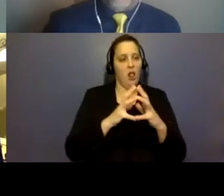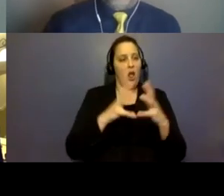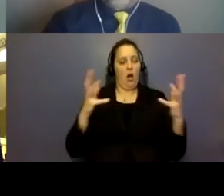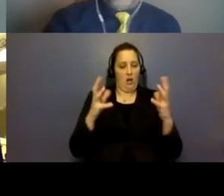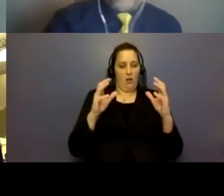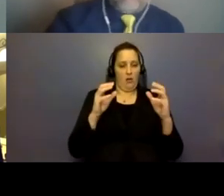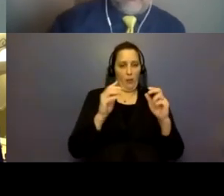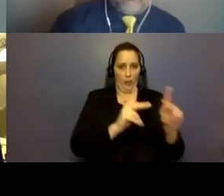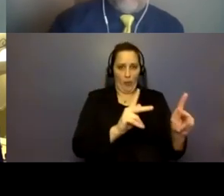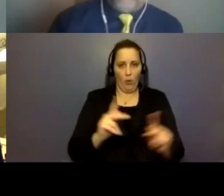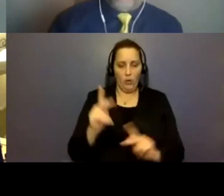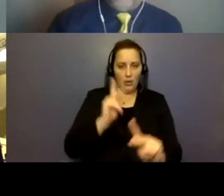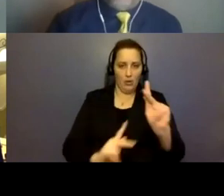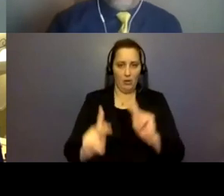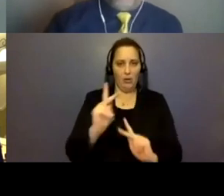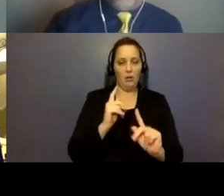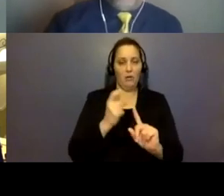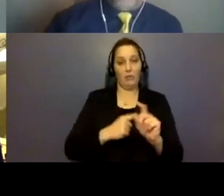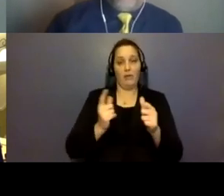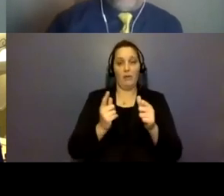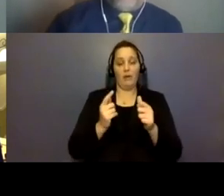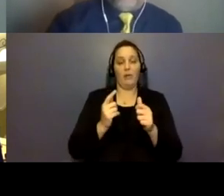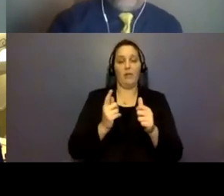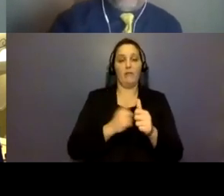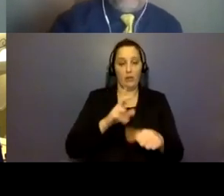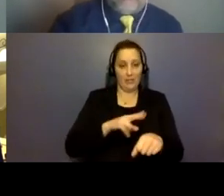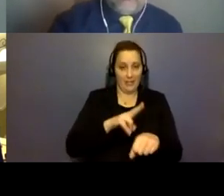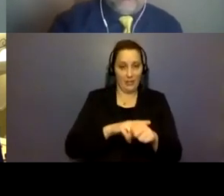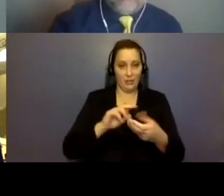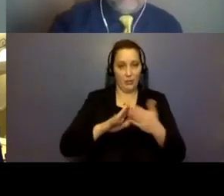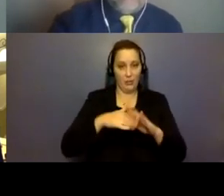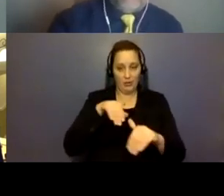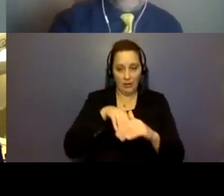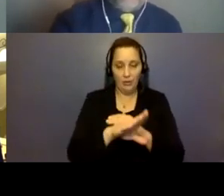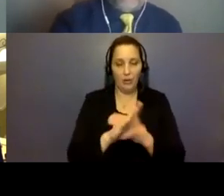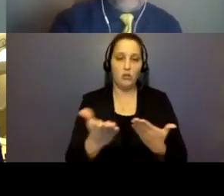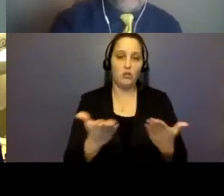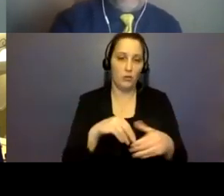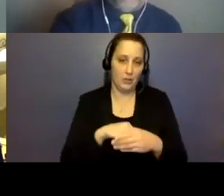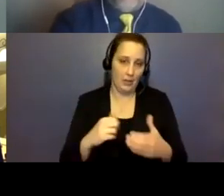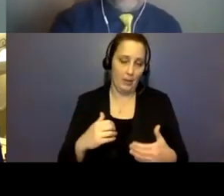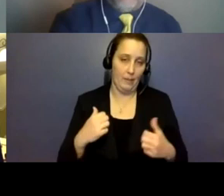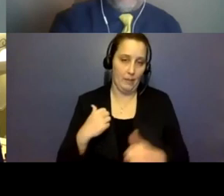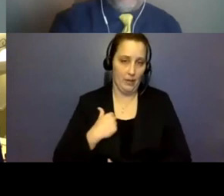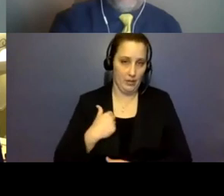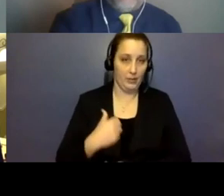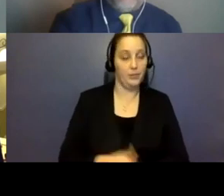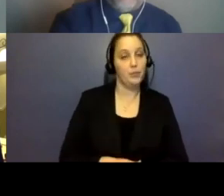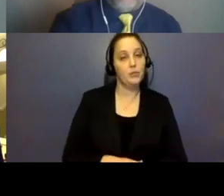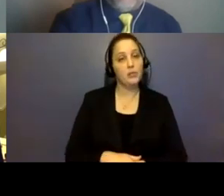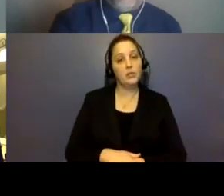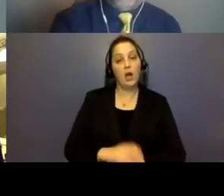proportion of folk from the First Nation community who find their way into service in the military. And in